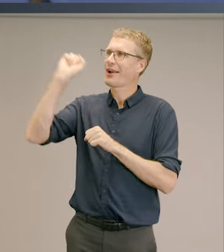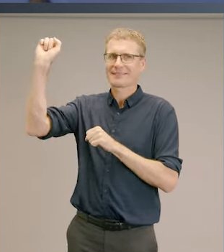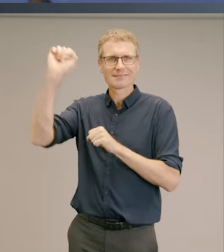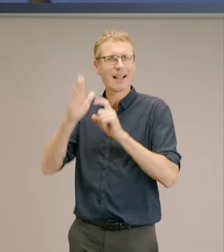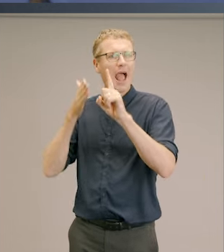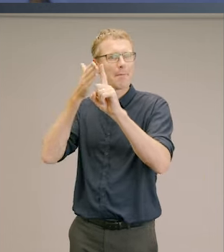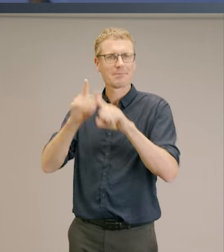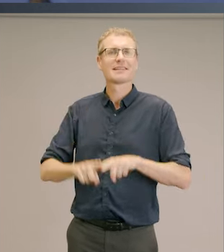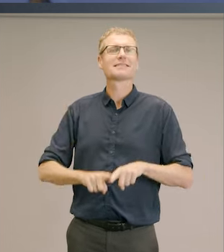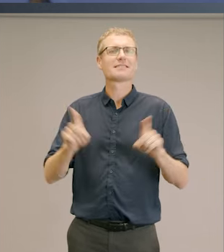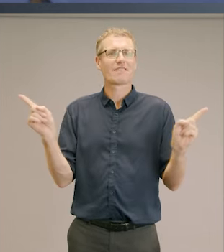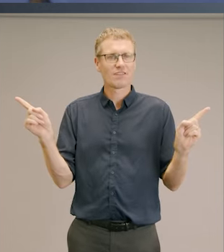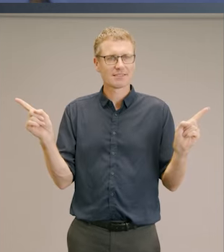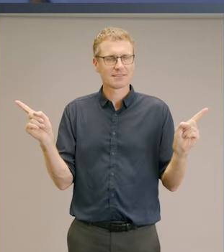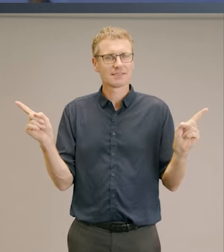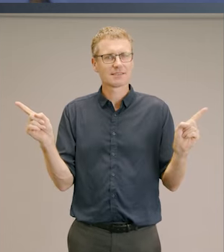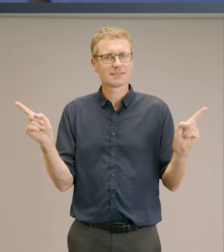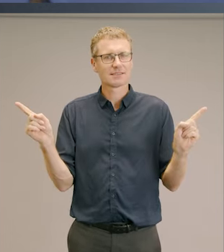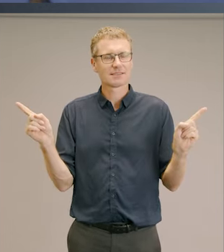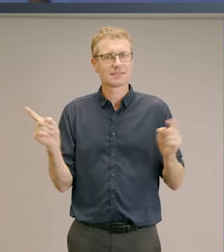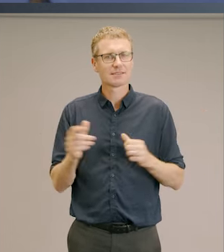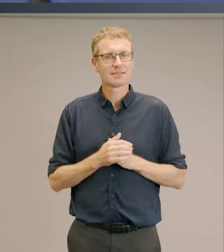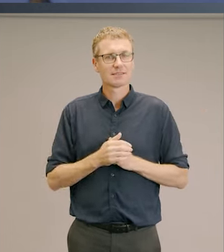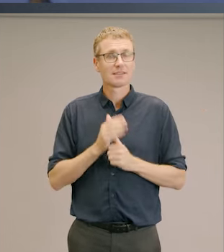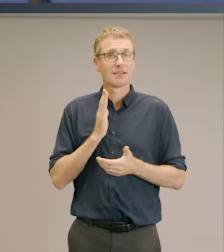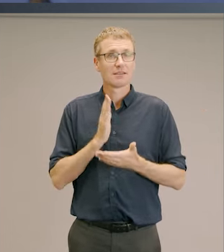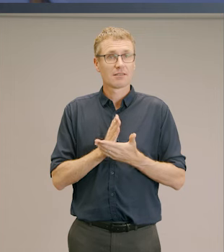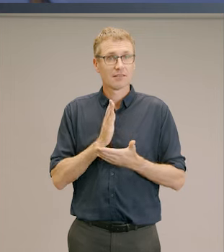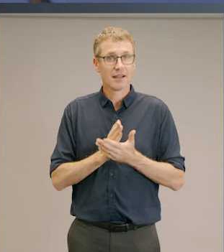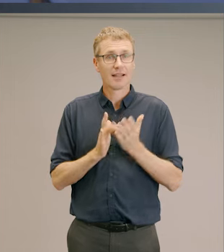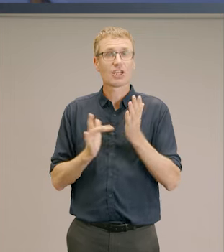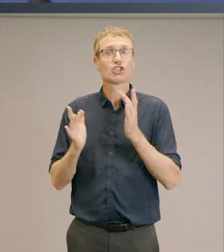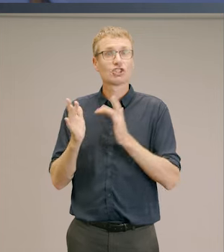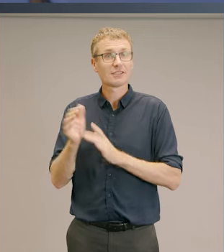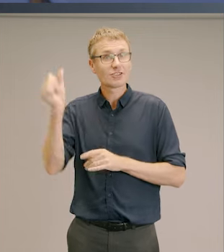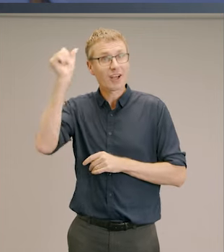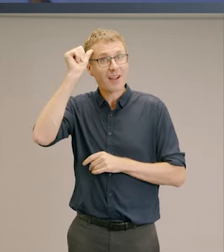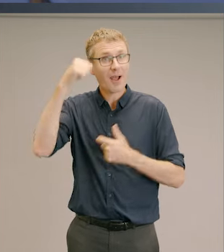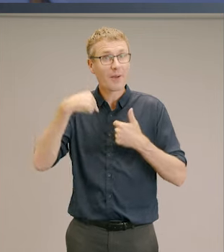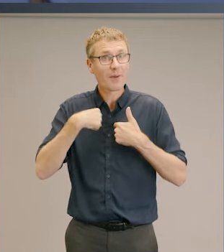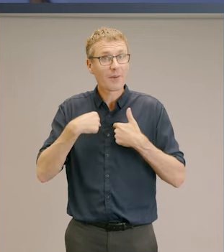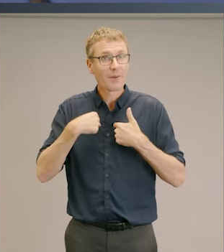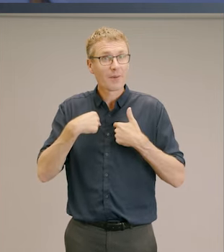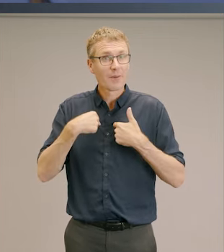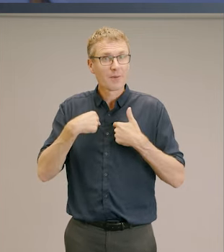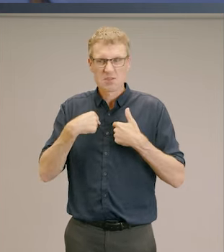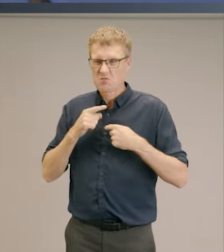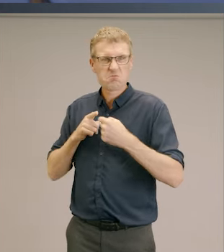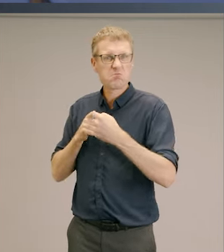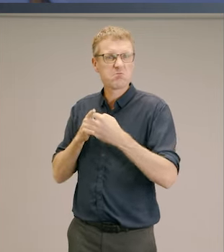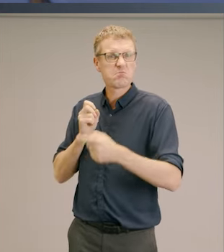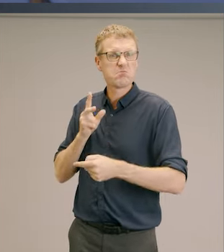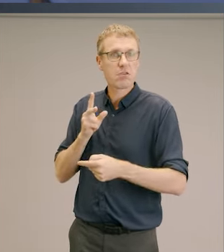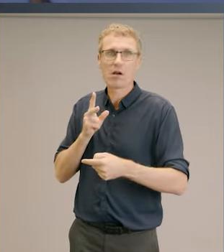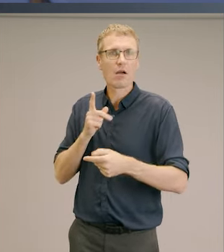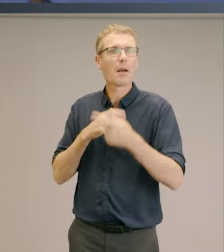wasn't going to be the way that God had in mind. And he went against the grain. And he knew that he was actually going to be